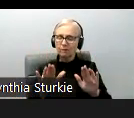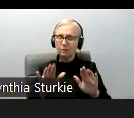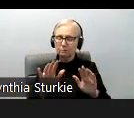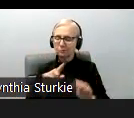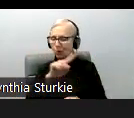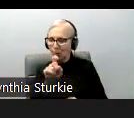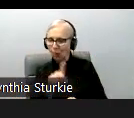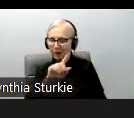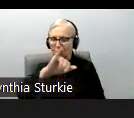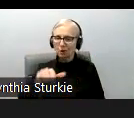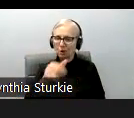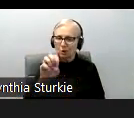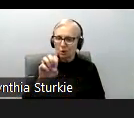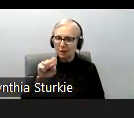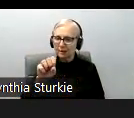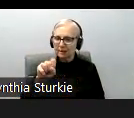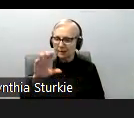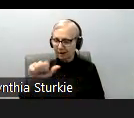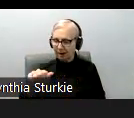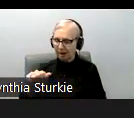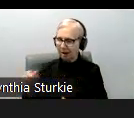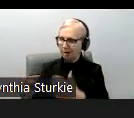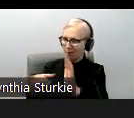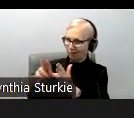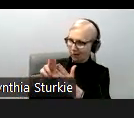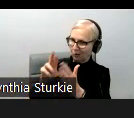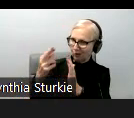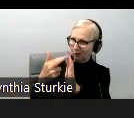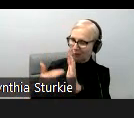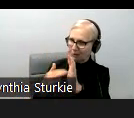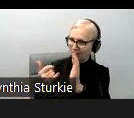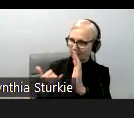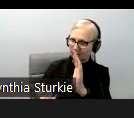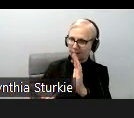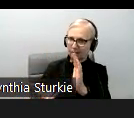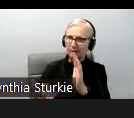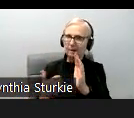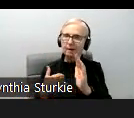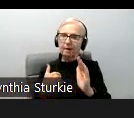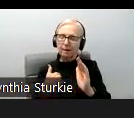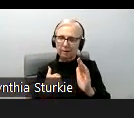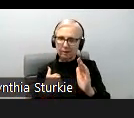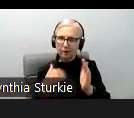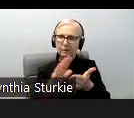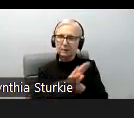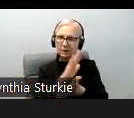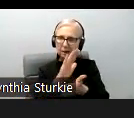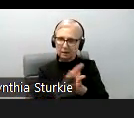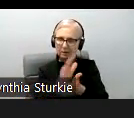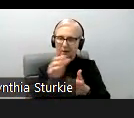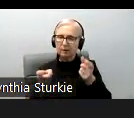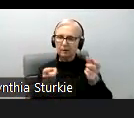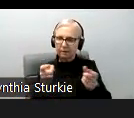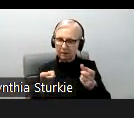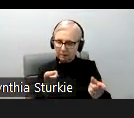And I am reviewing the regulations right now. The intention that there is a documentation of that